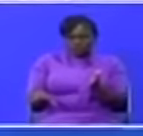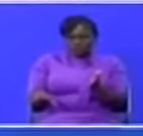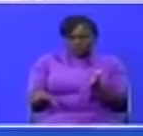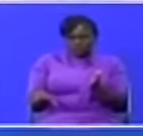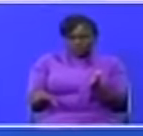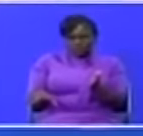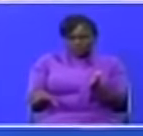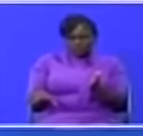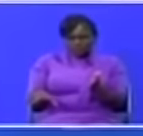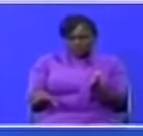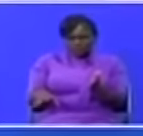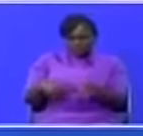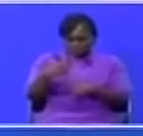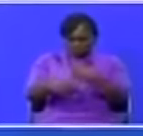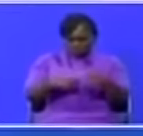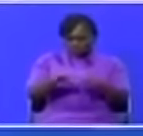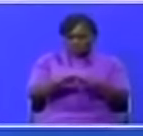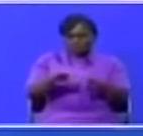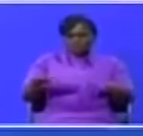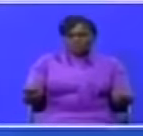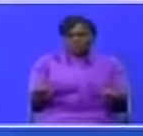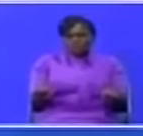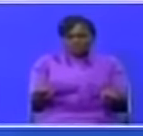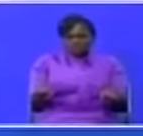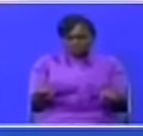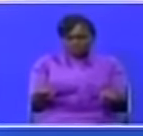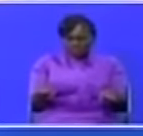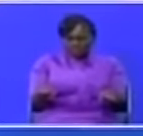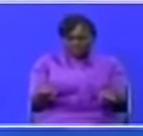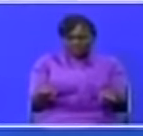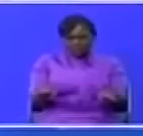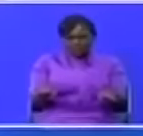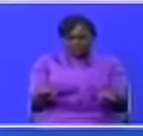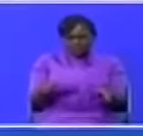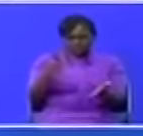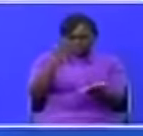waves. Tendeni ku mashamba tukapandeni mwani kwa sababu ukipanda mwani